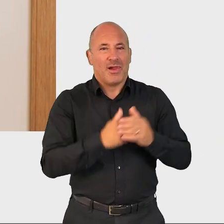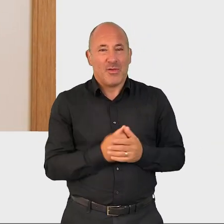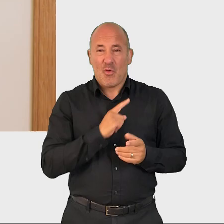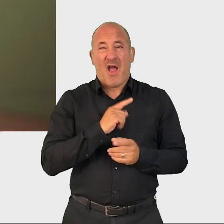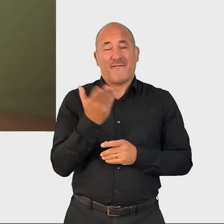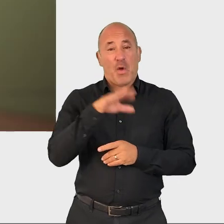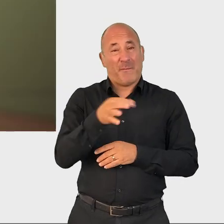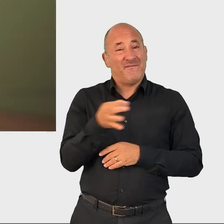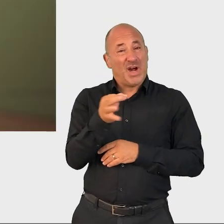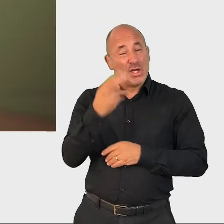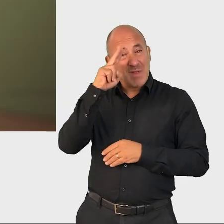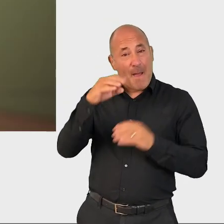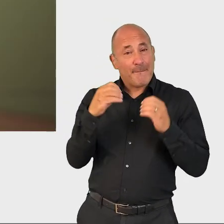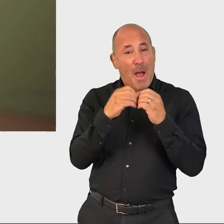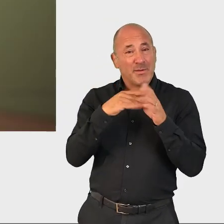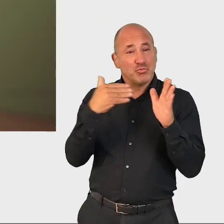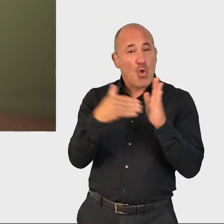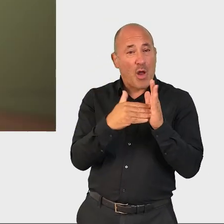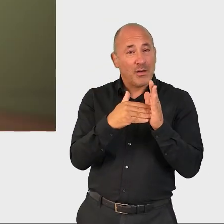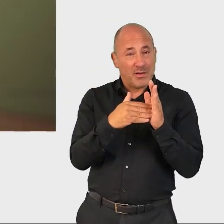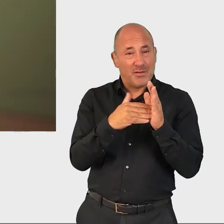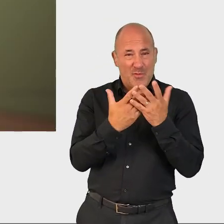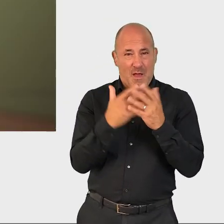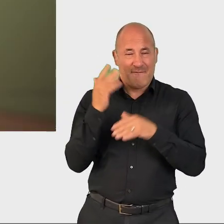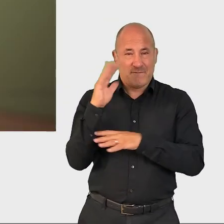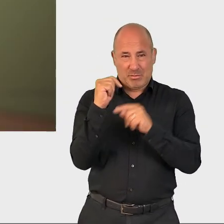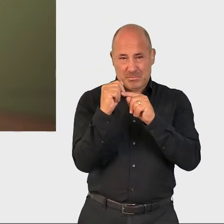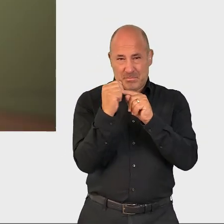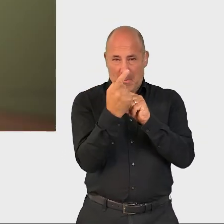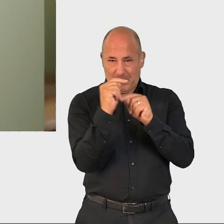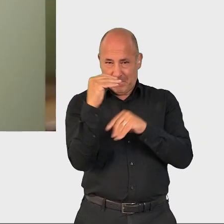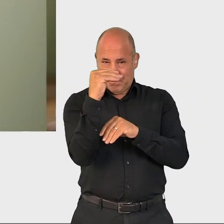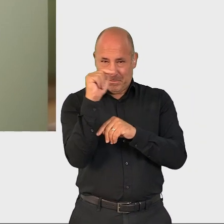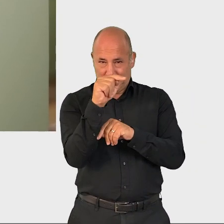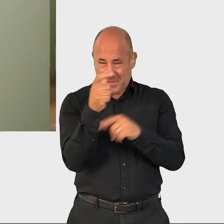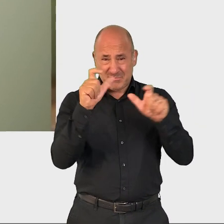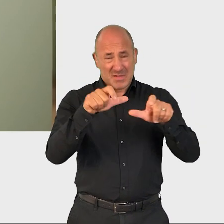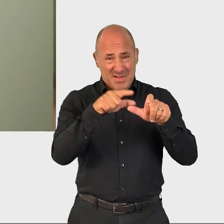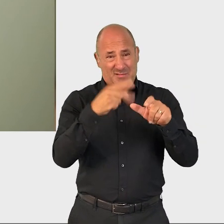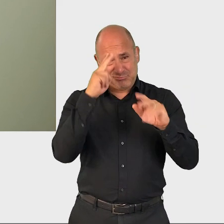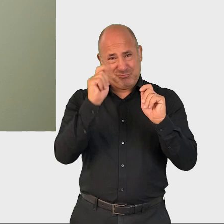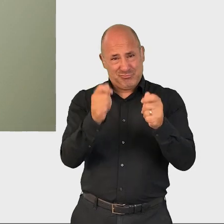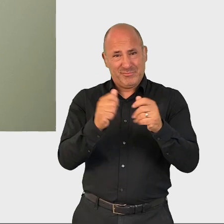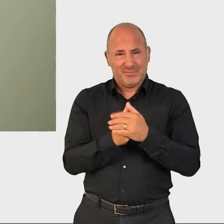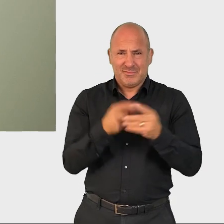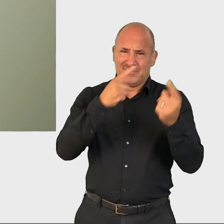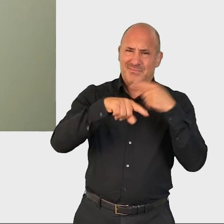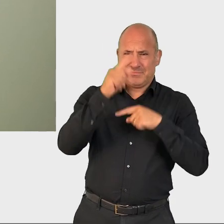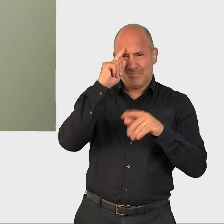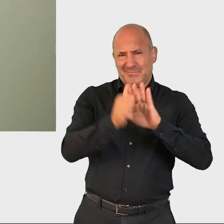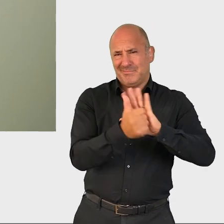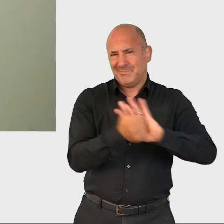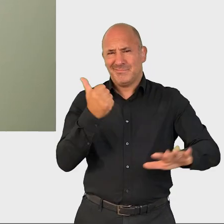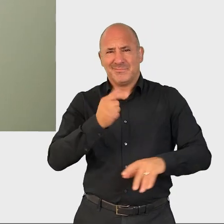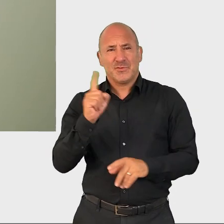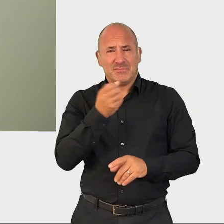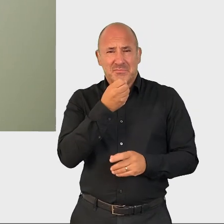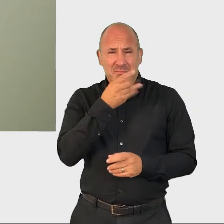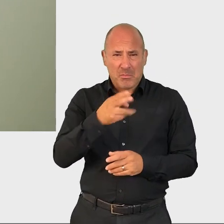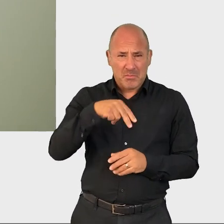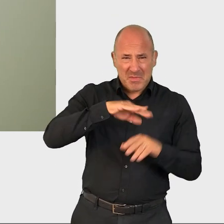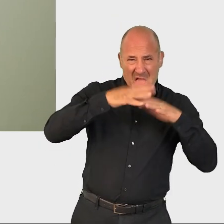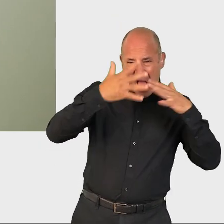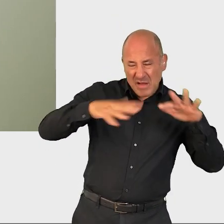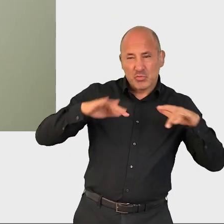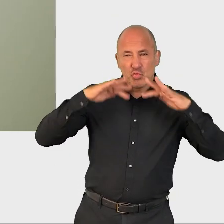village of Barbizon on the northern edge of the forest, where they gathered and stayed, these artists were known for their realistic depictions of the landscape